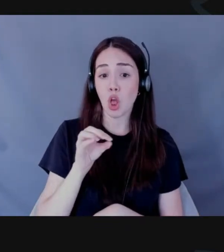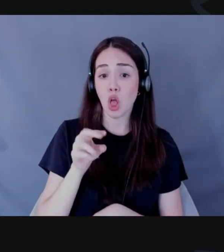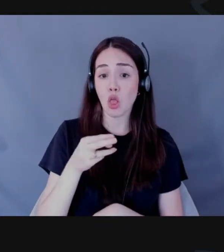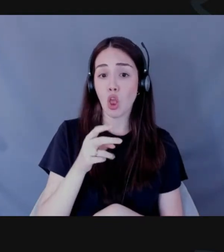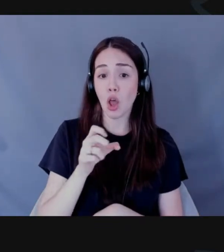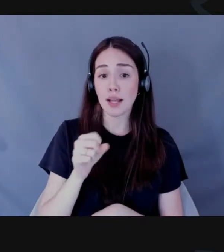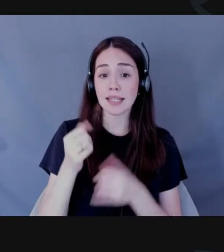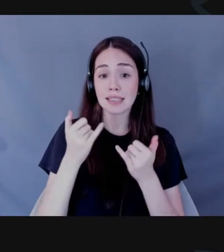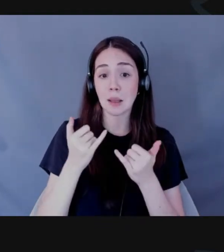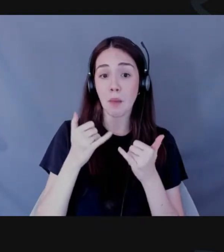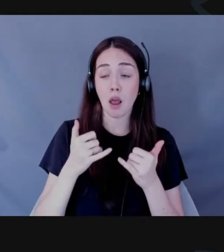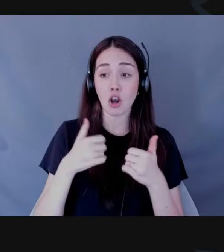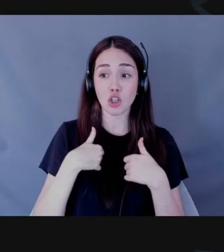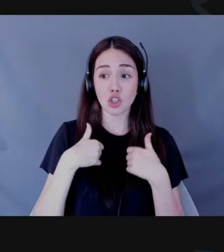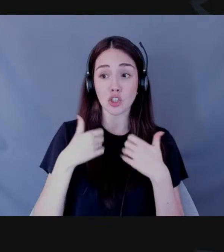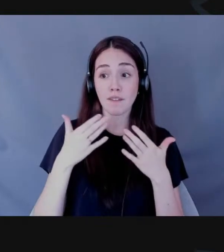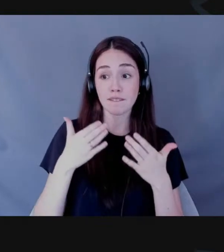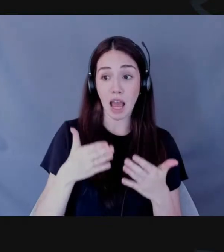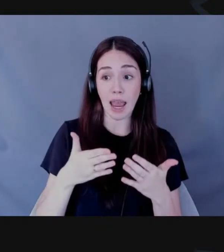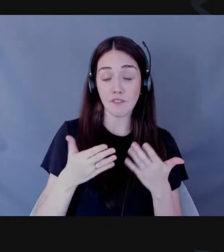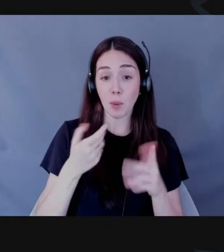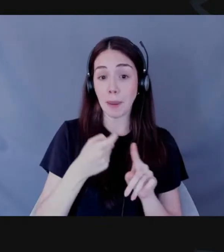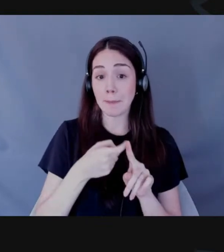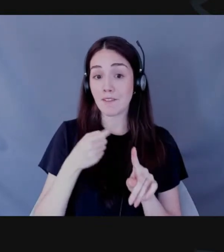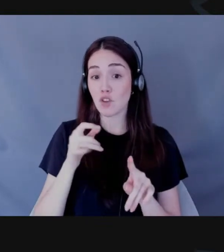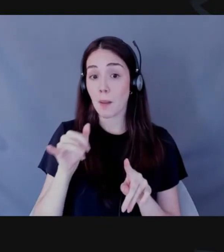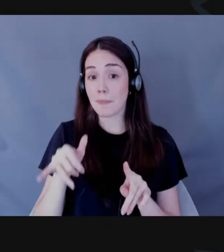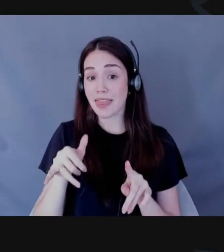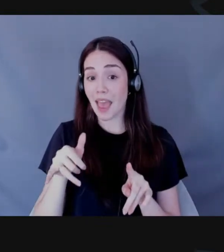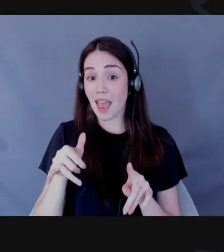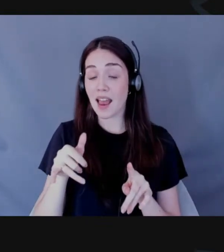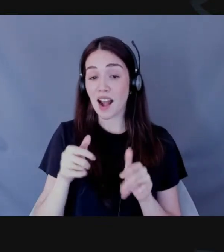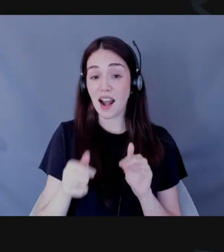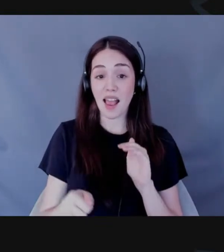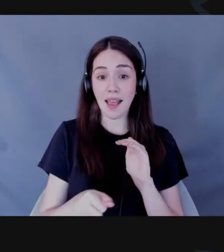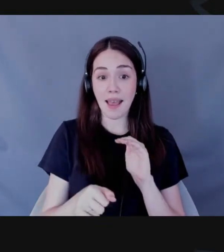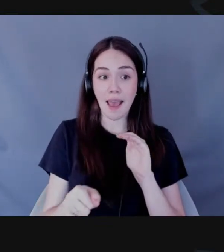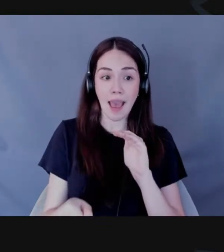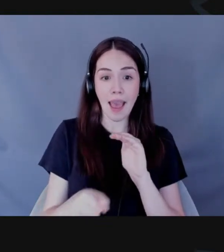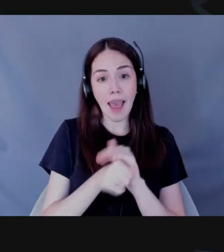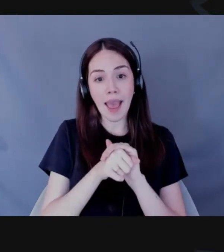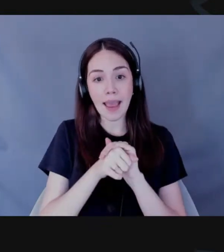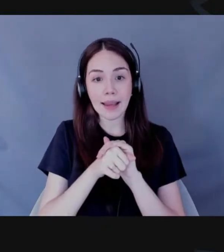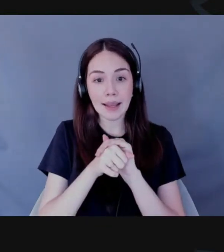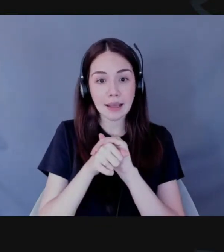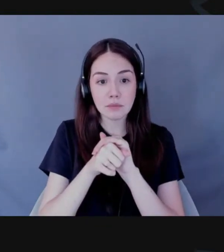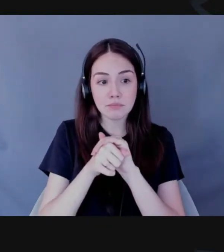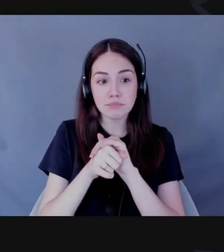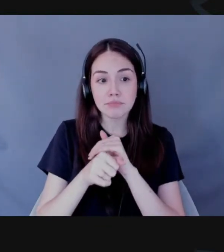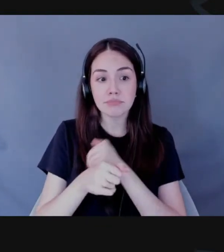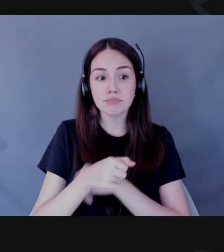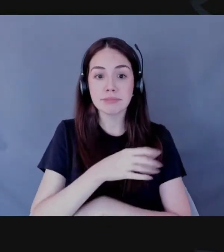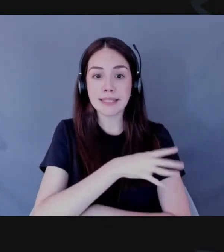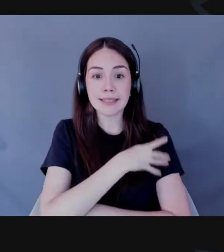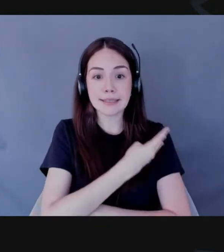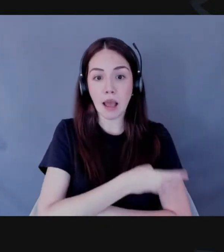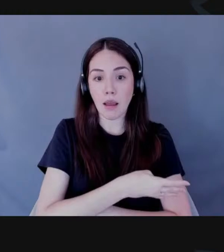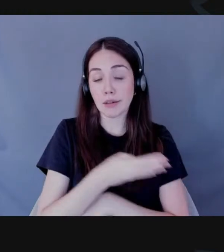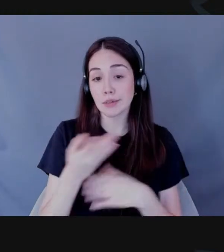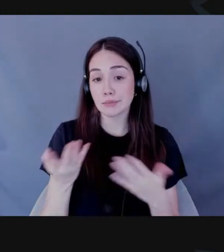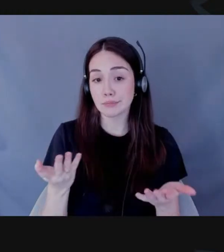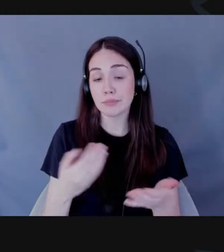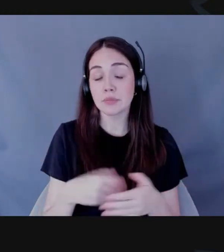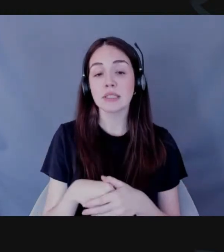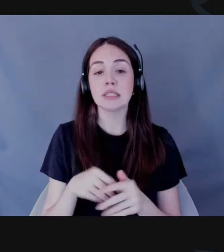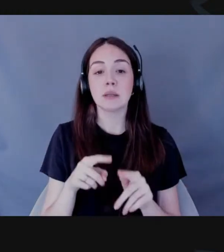of that long-lost creature, hiding in the immense depths of a Scottish waterway? Now, fortunately,